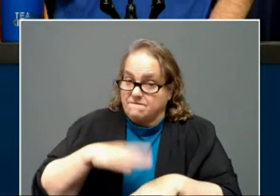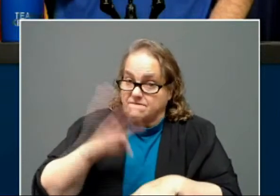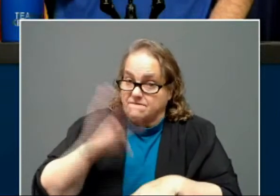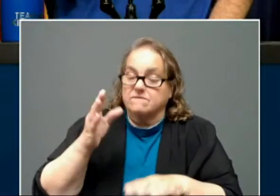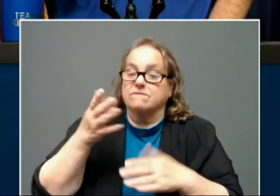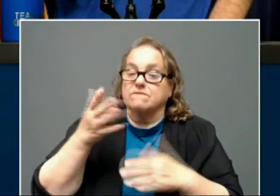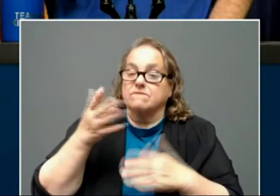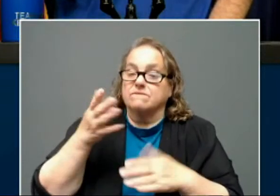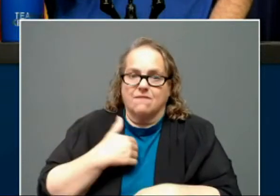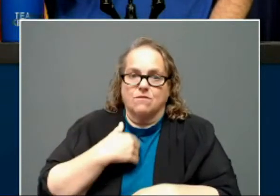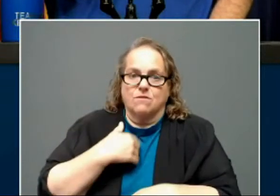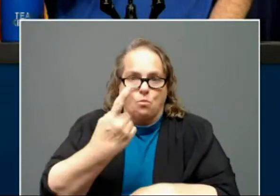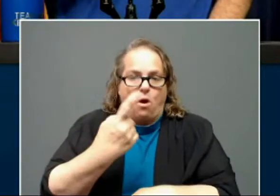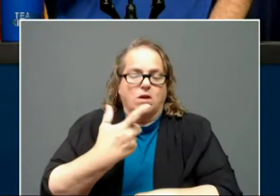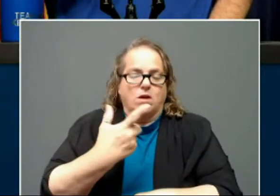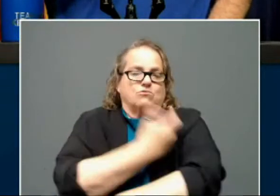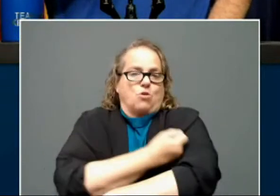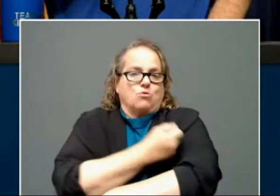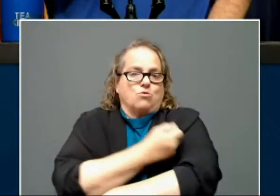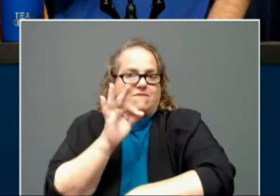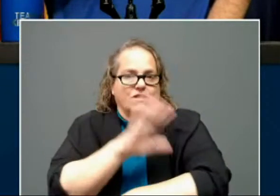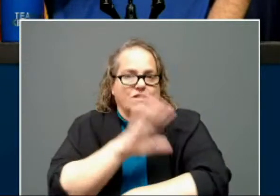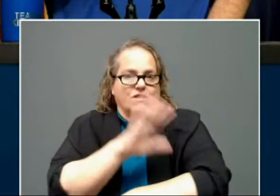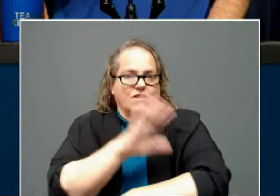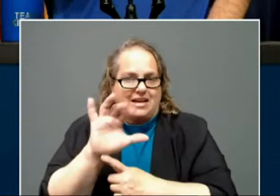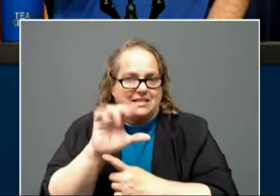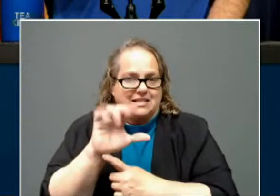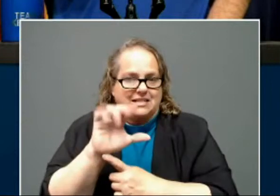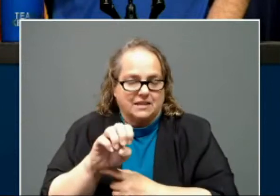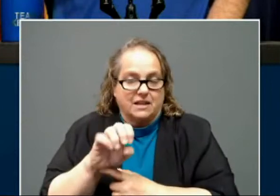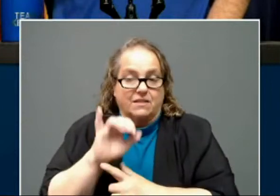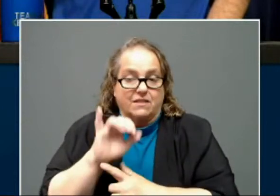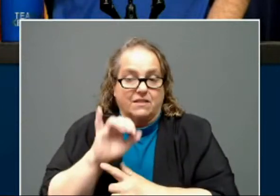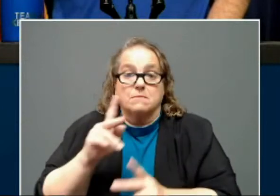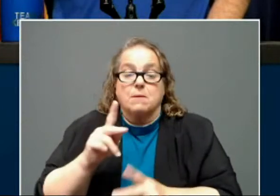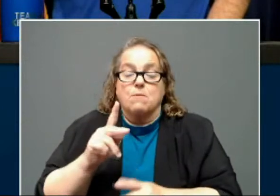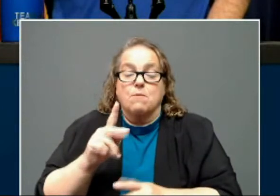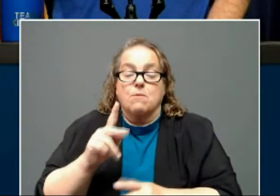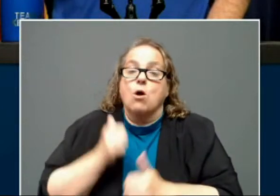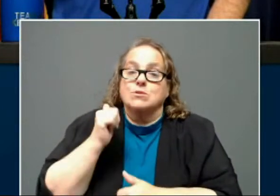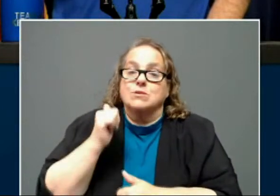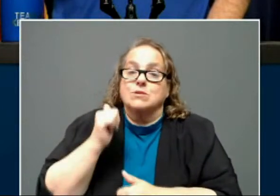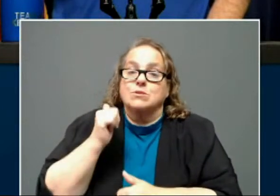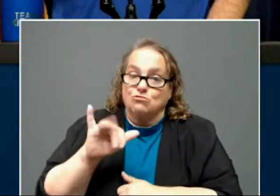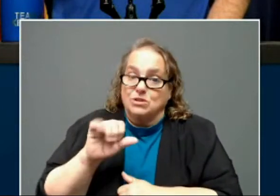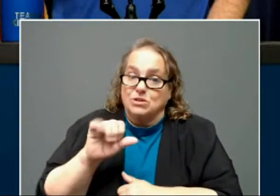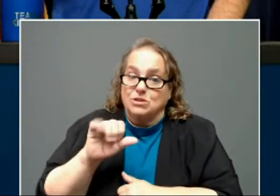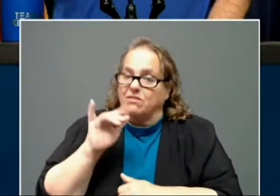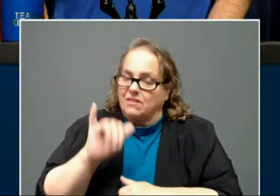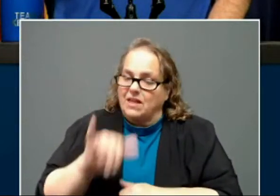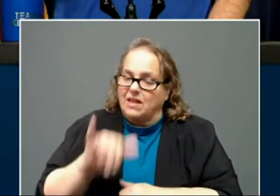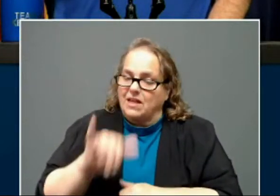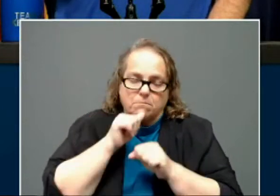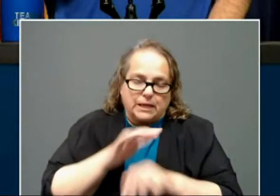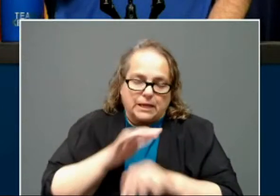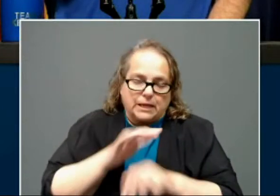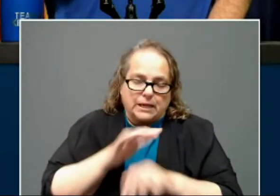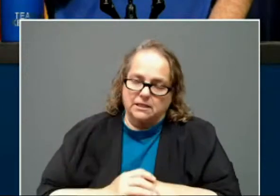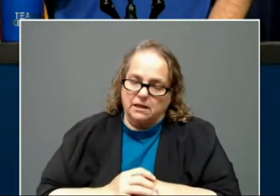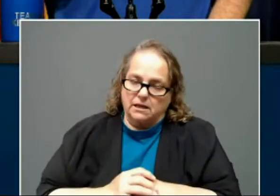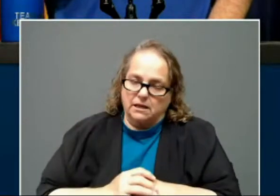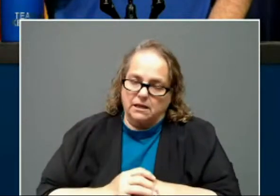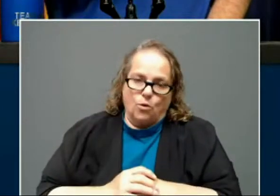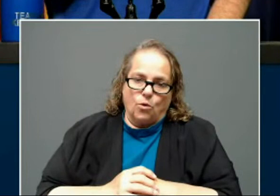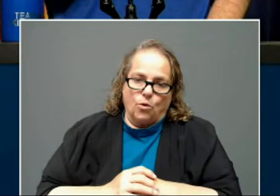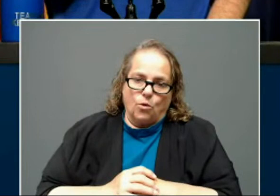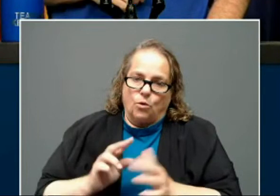one dose of their vaccine. These are the people most at risk, and that is a blessing, folks. That means that we have worked really hard.